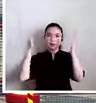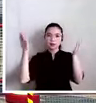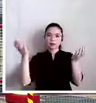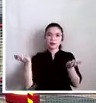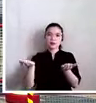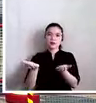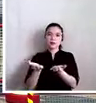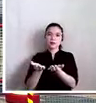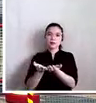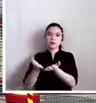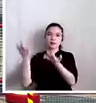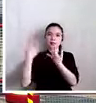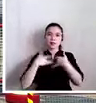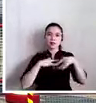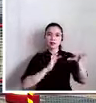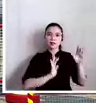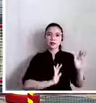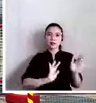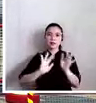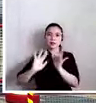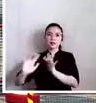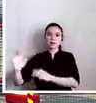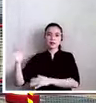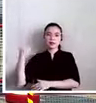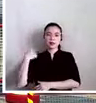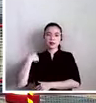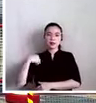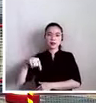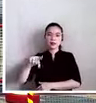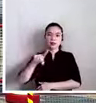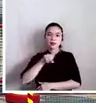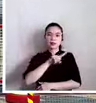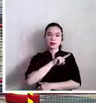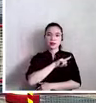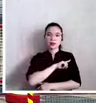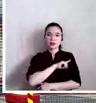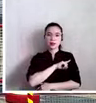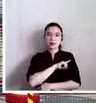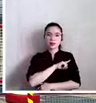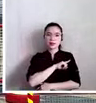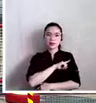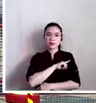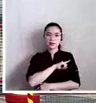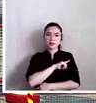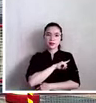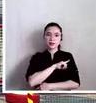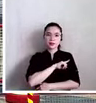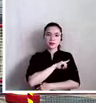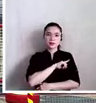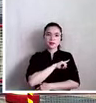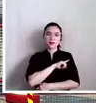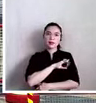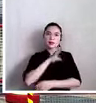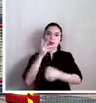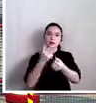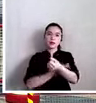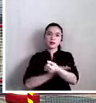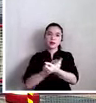Have mercy on us. Lamb of